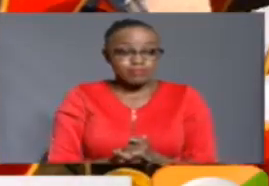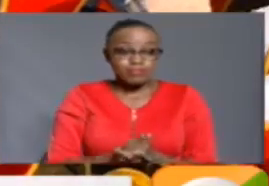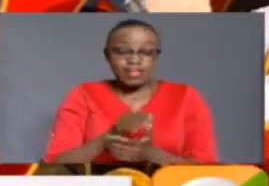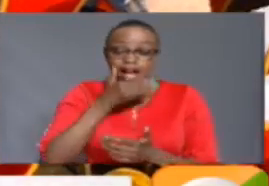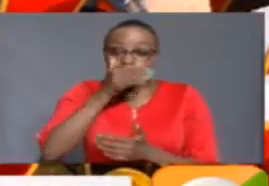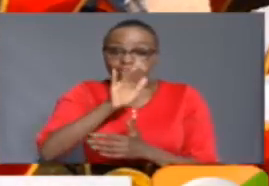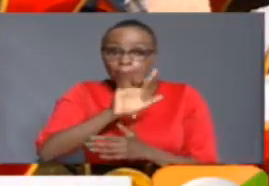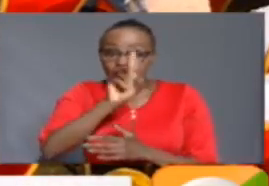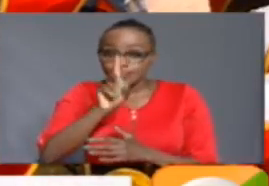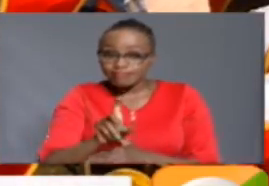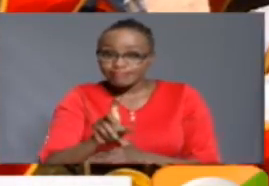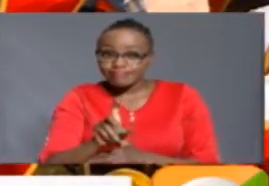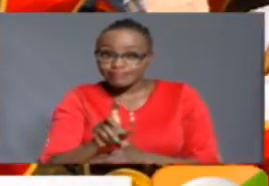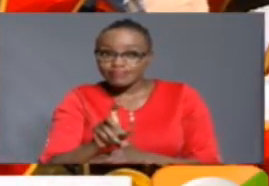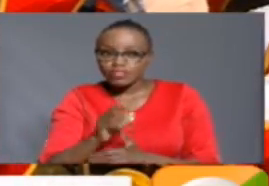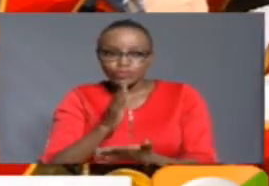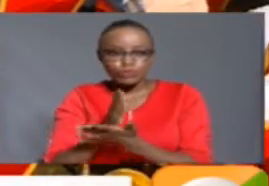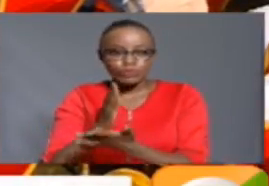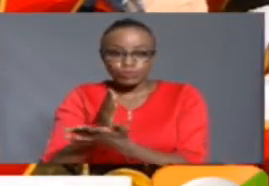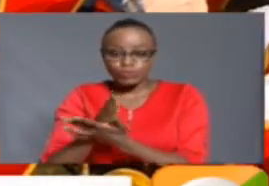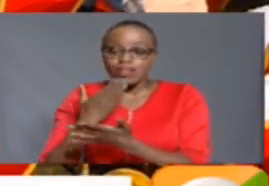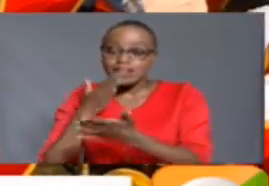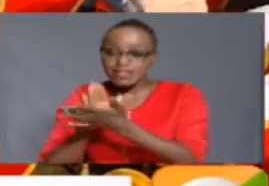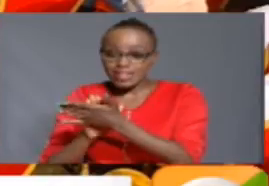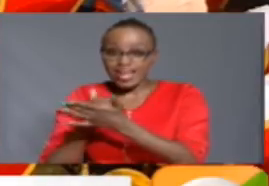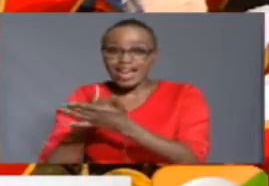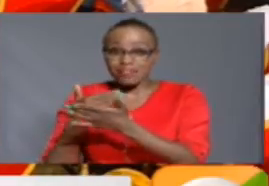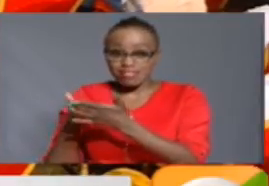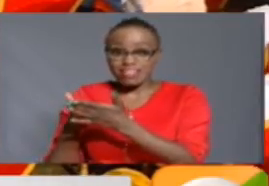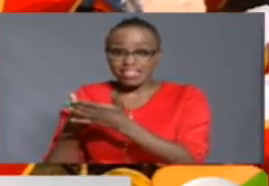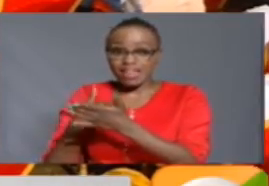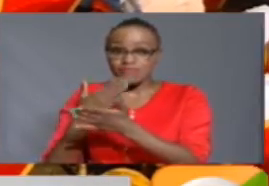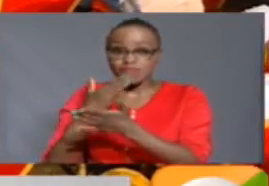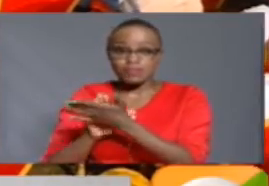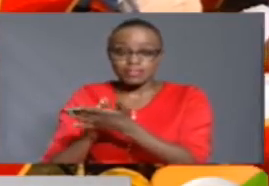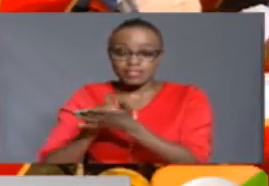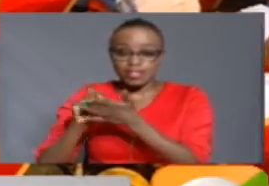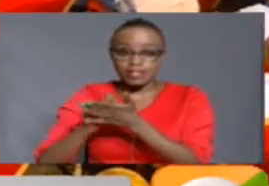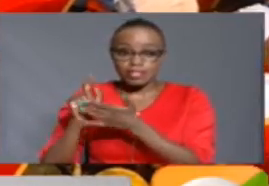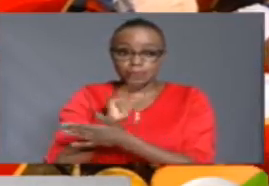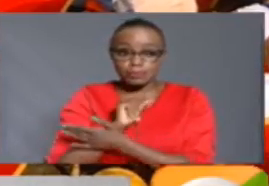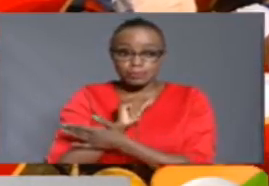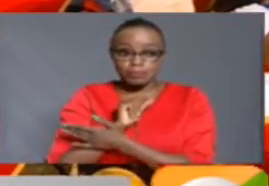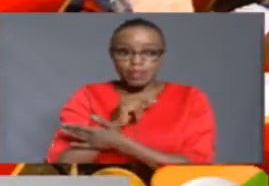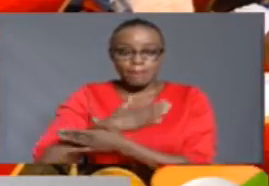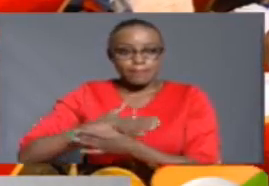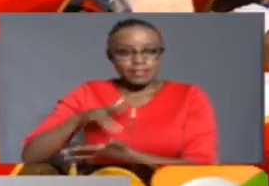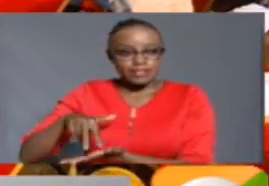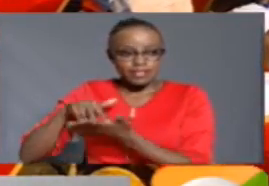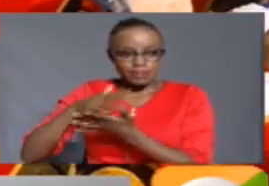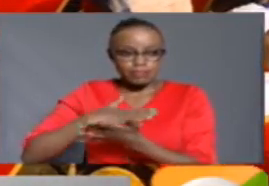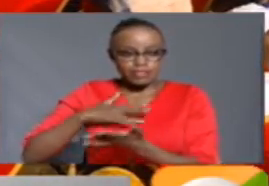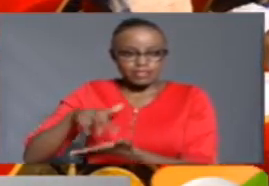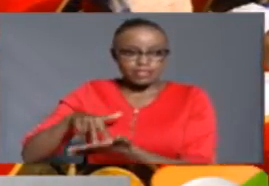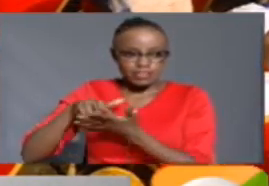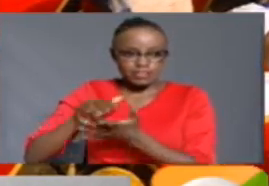lako? For sure there was a letter that was written. Kindly just stand. Stand. All